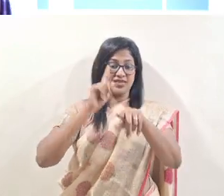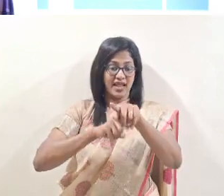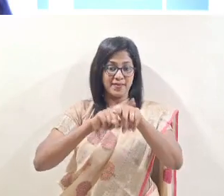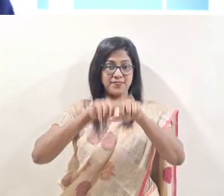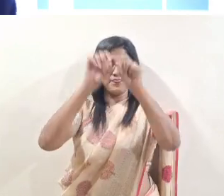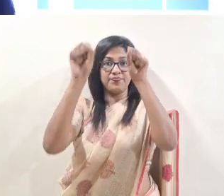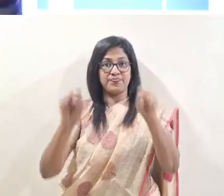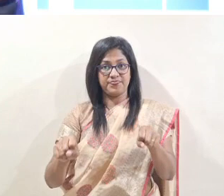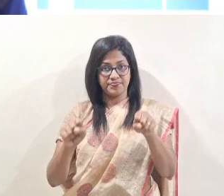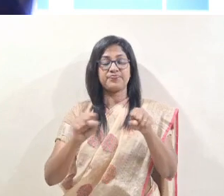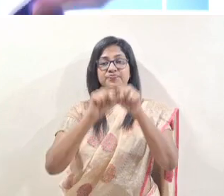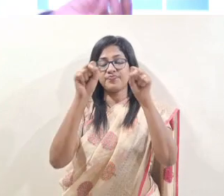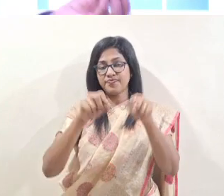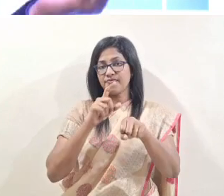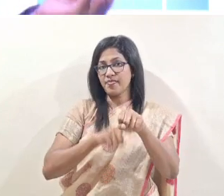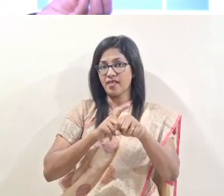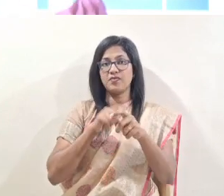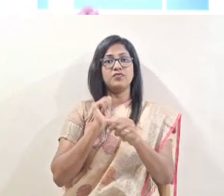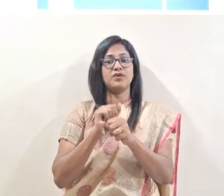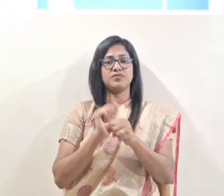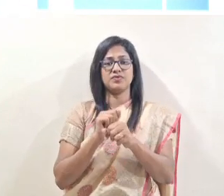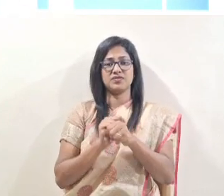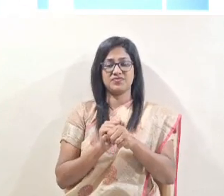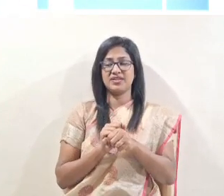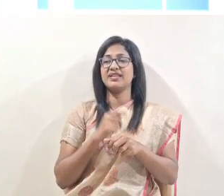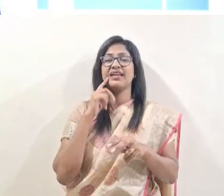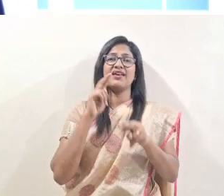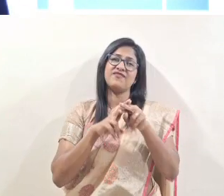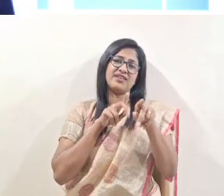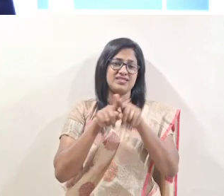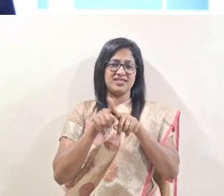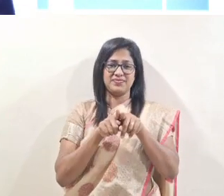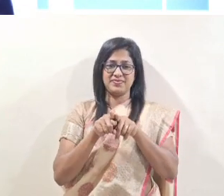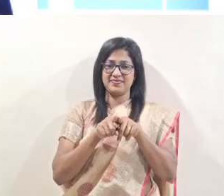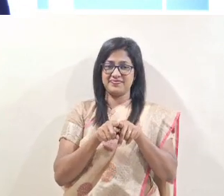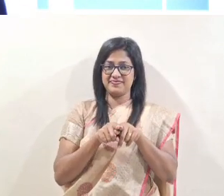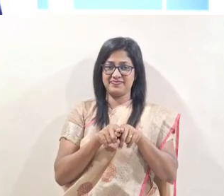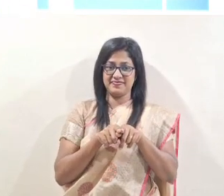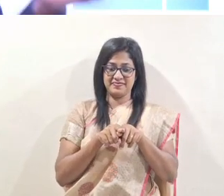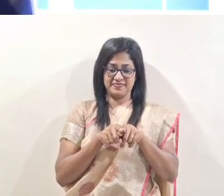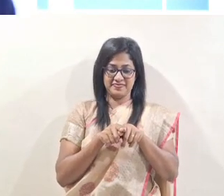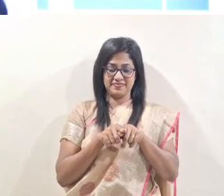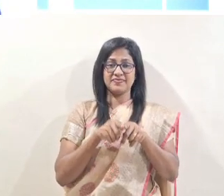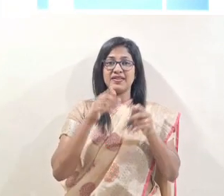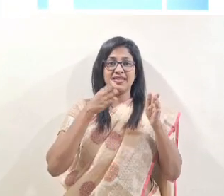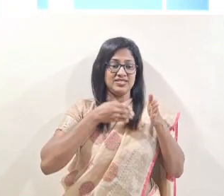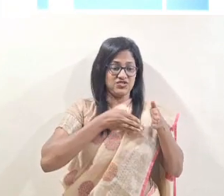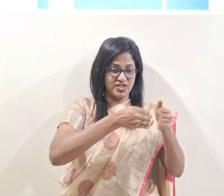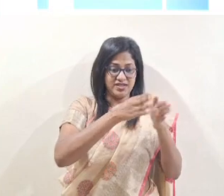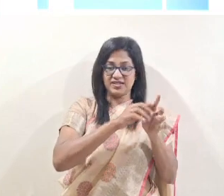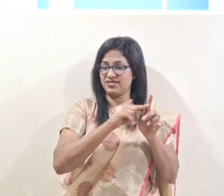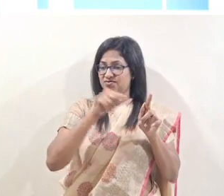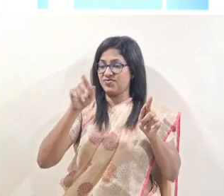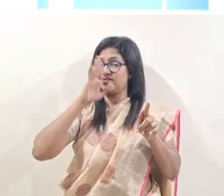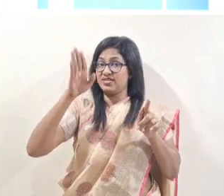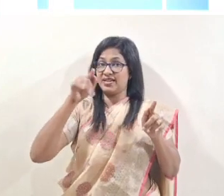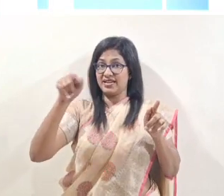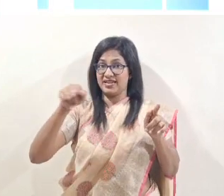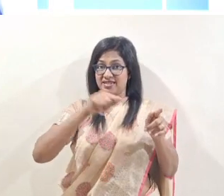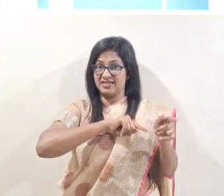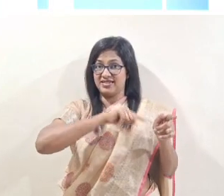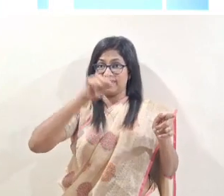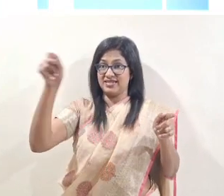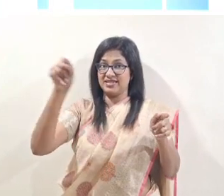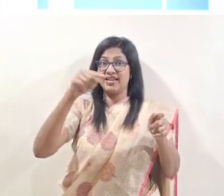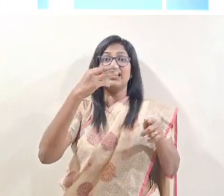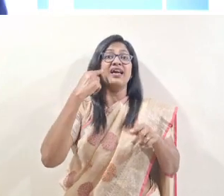particular response time. So for example, the data which is going from the trackside to train, if it goes beyond, say,